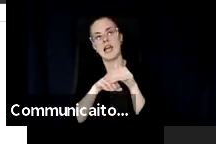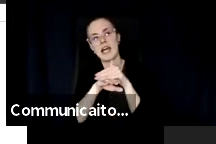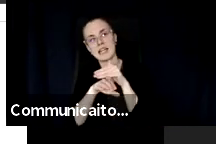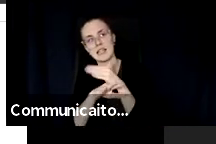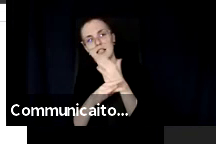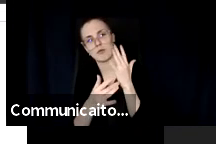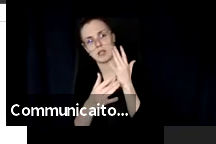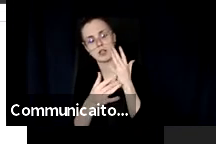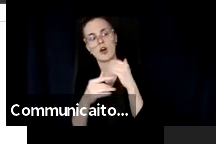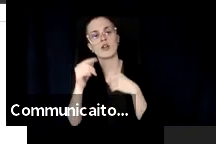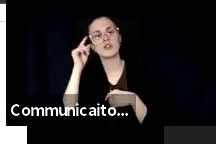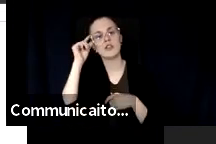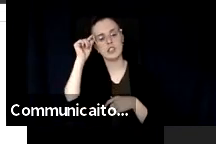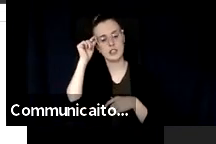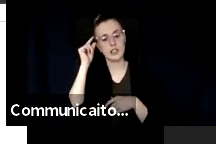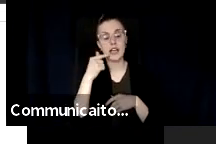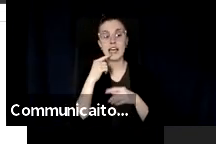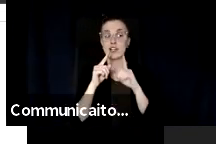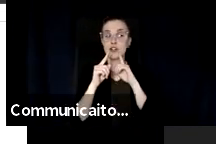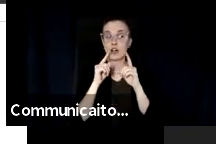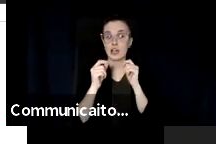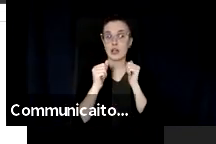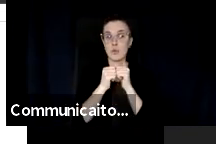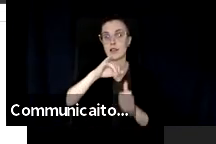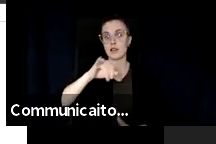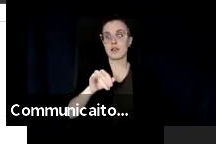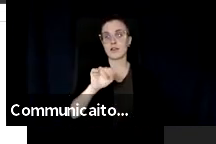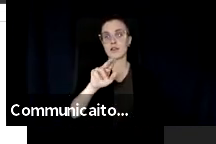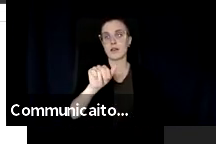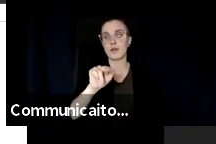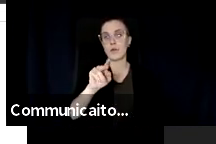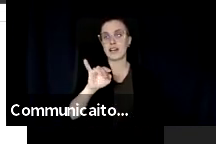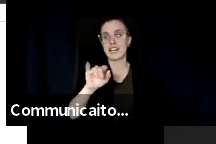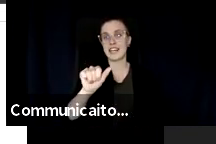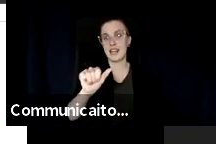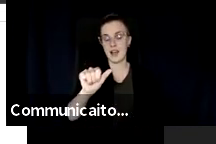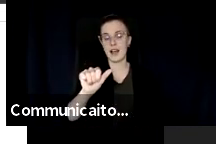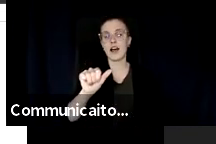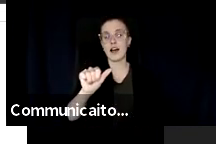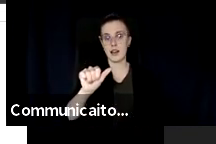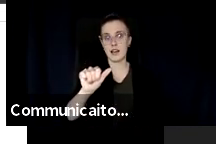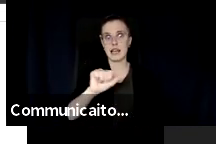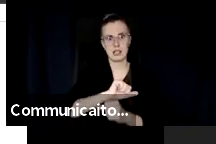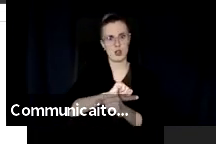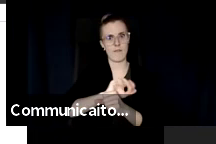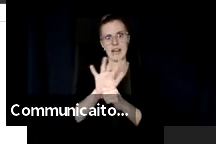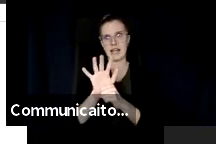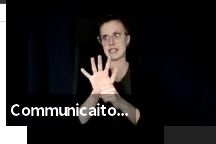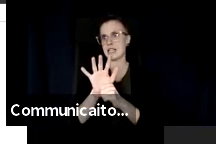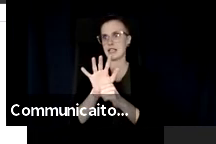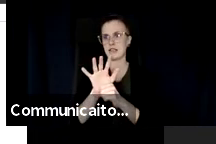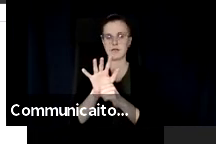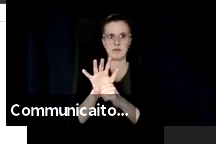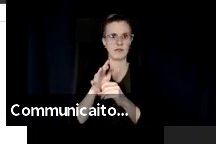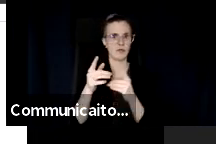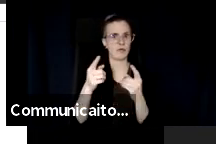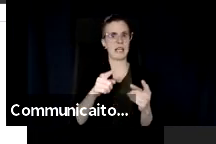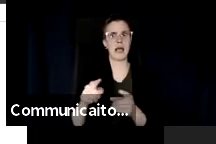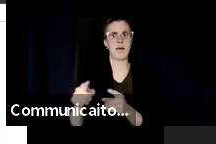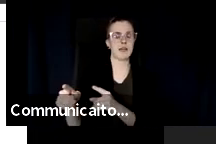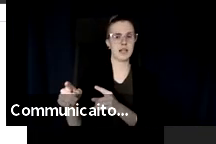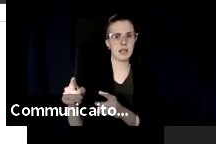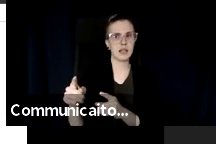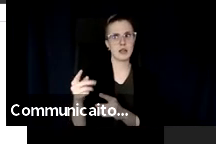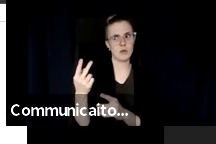So in talking to Juanita as the COVID-19 pandemic was unfolding, we realized we still need